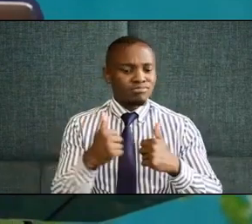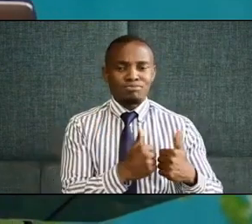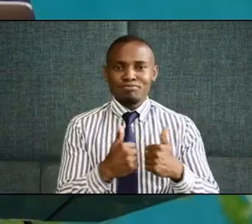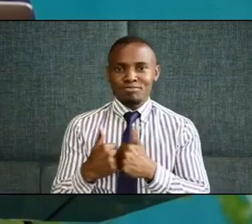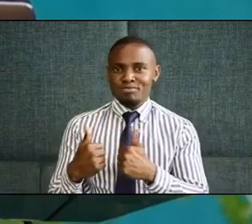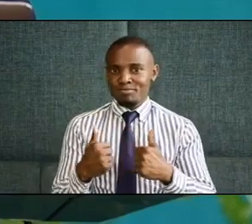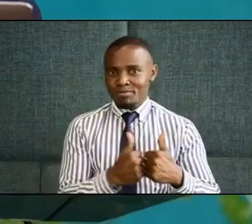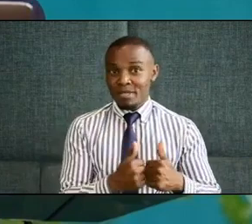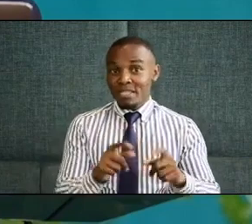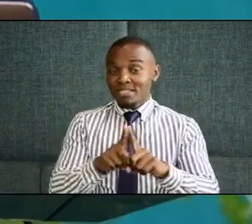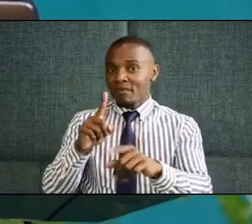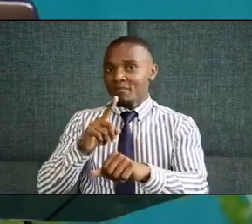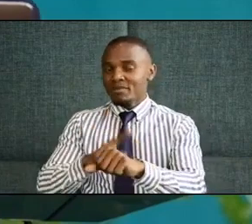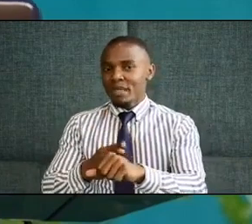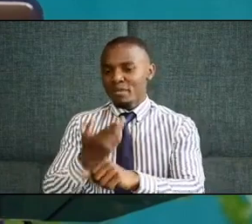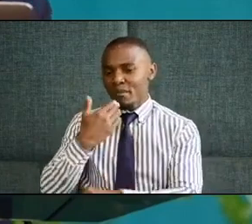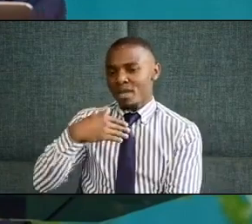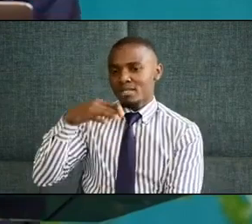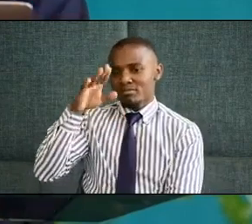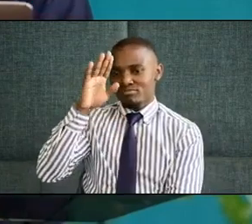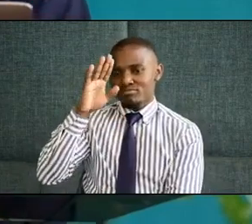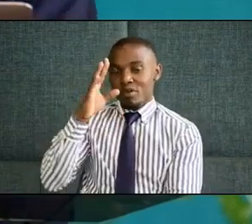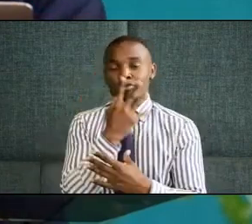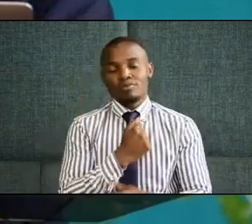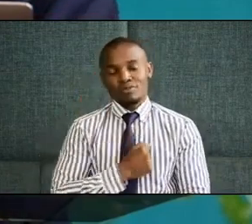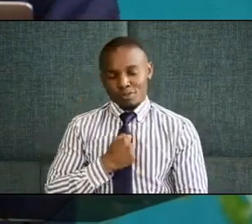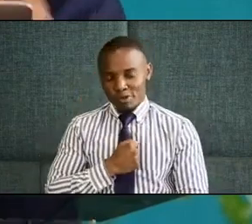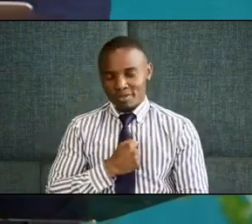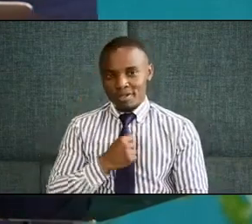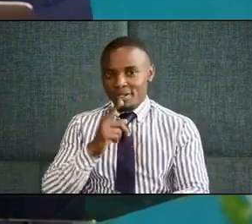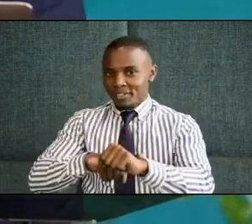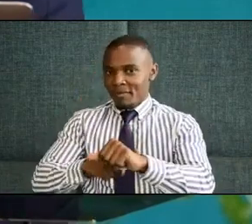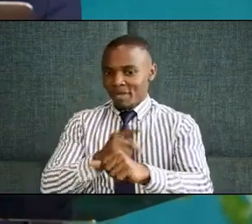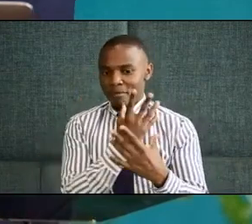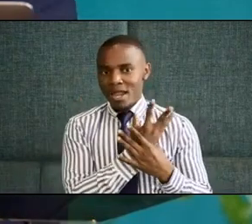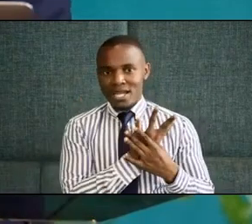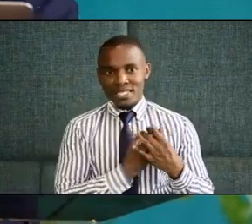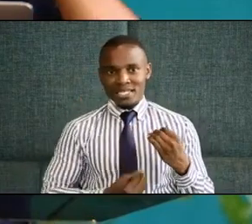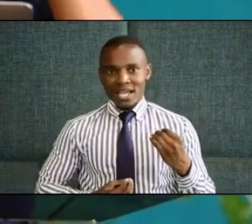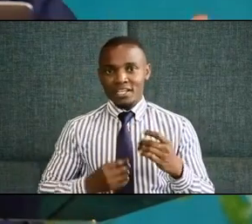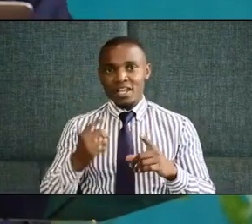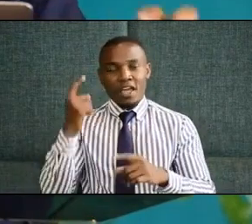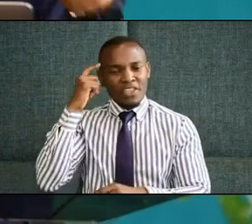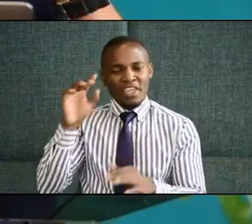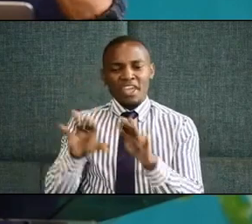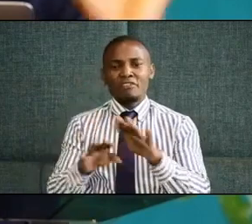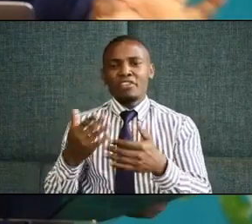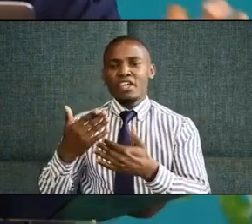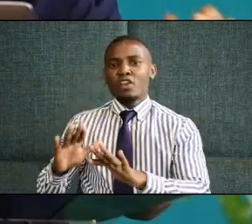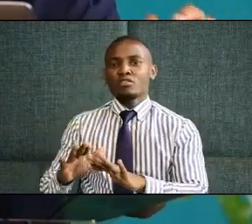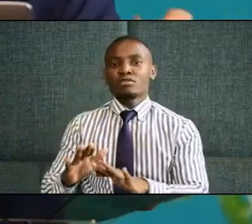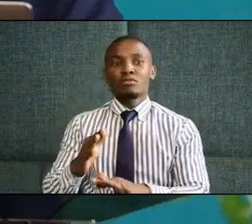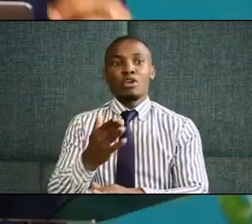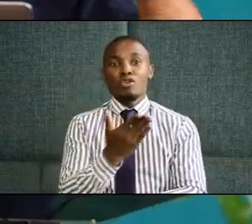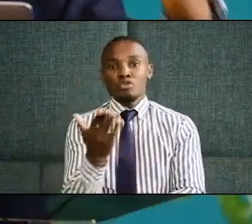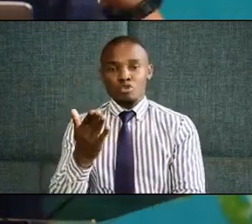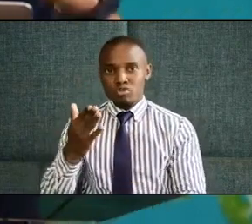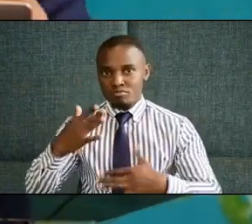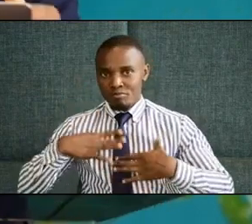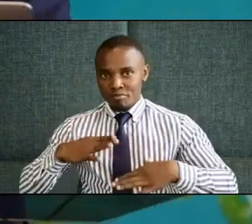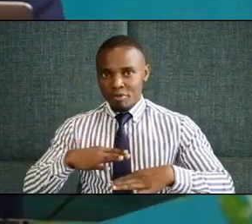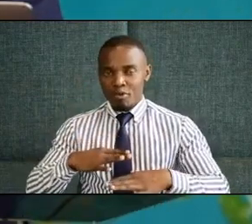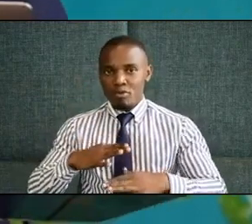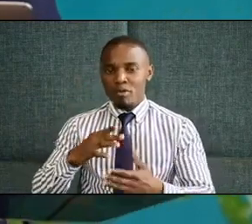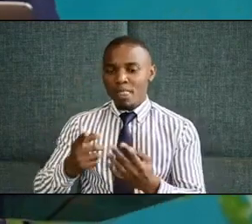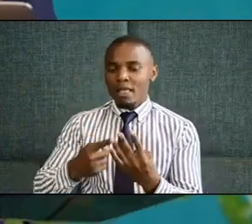are discouraged, thinking all is lost, Nairobi Central members, count your blessings,